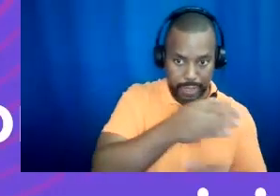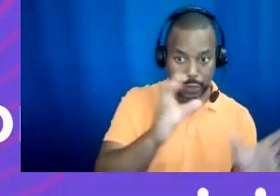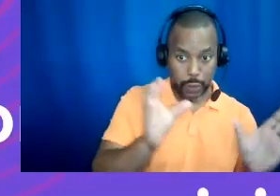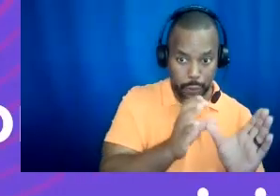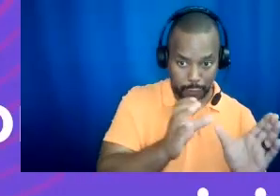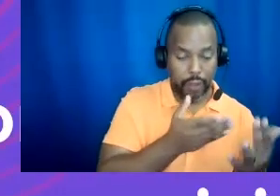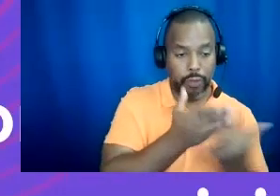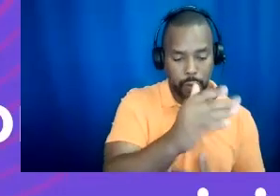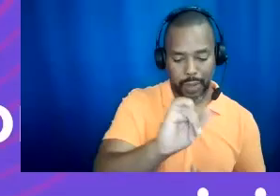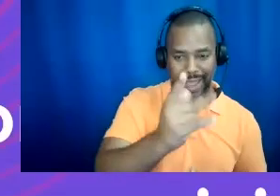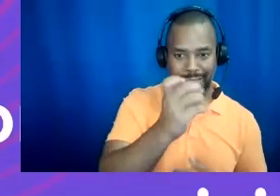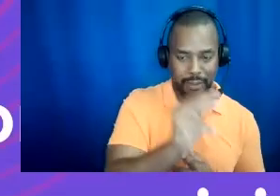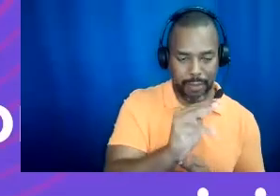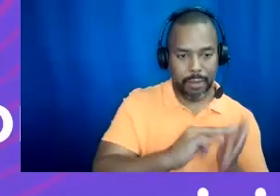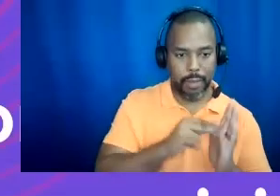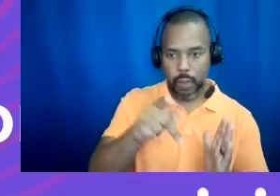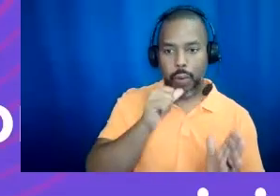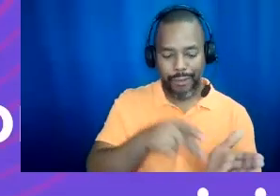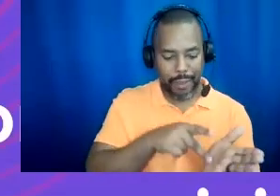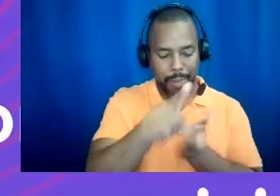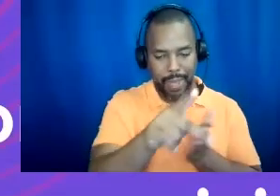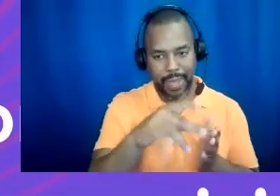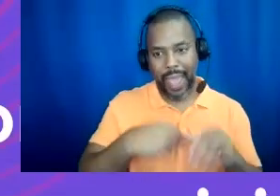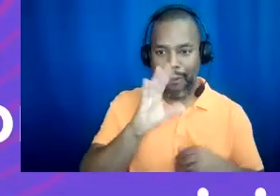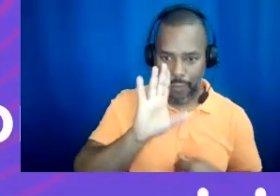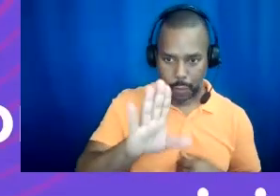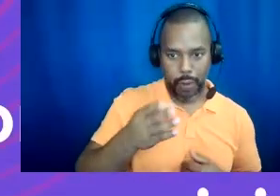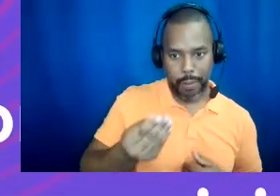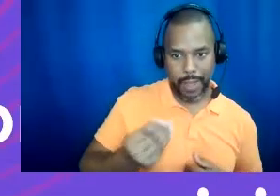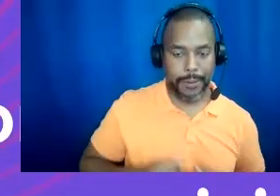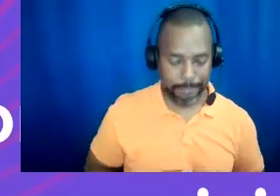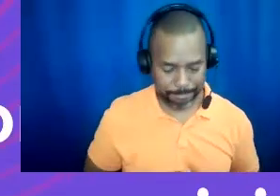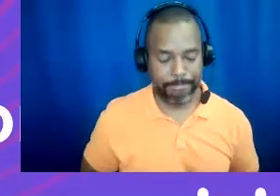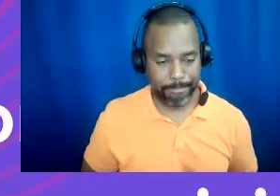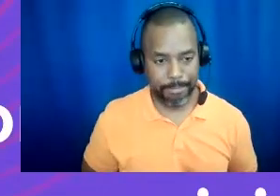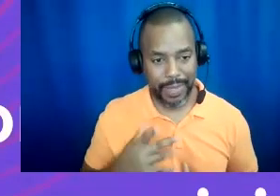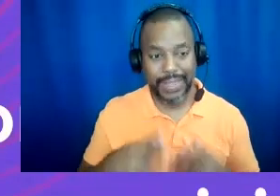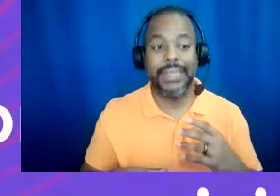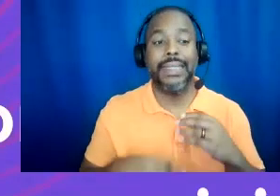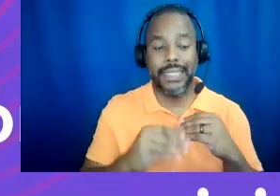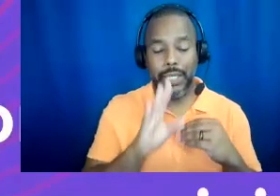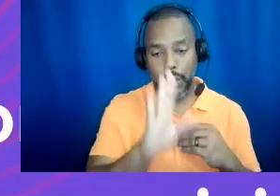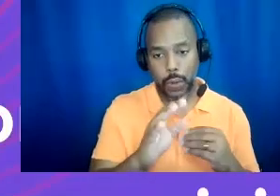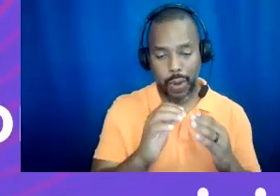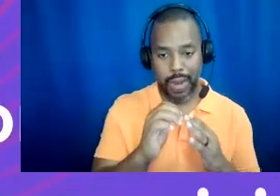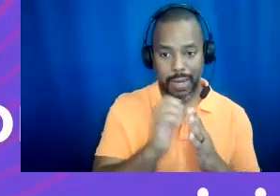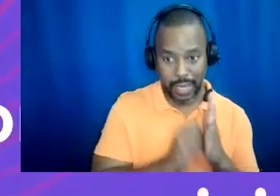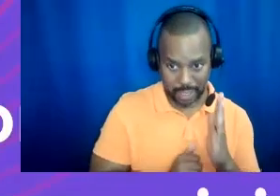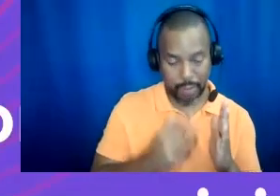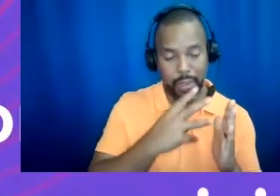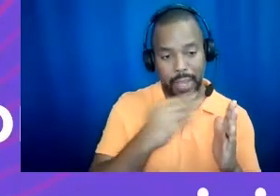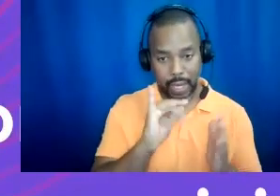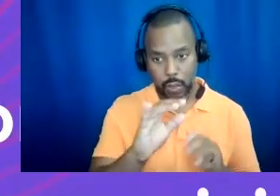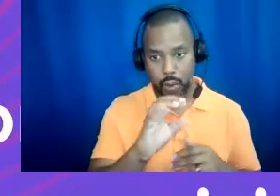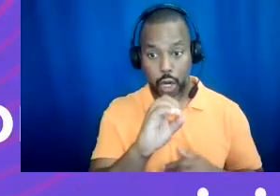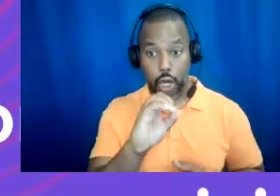have that out-of-pocket pay. Again, this amount is in addition to your deductible and coinsurance. So you don't want to go through that.